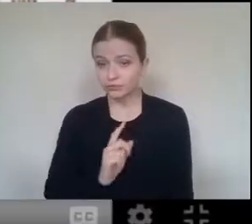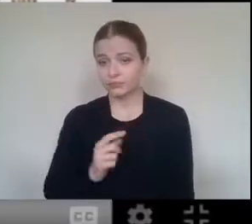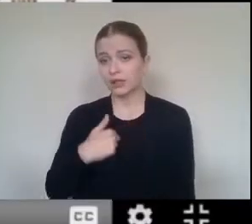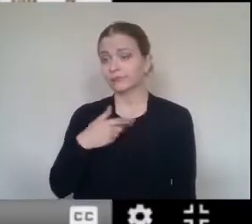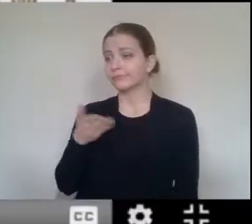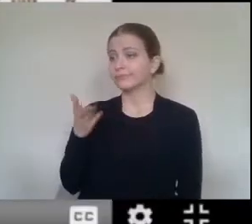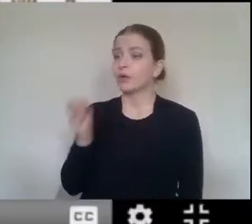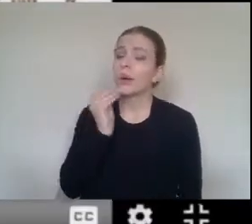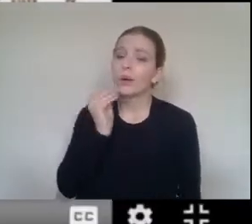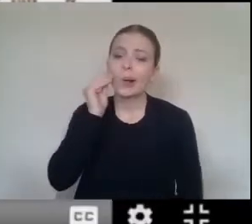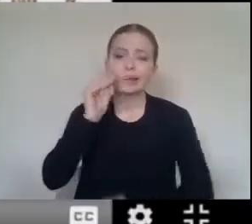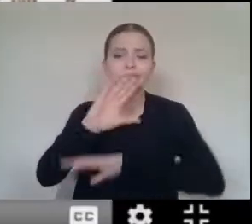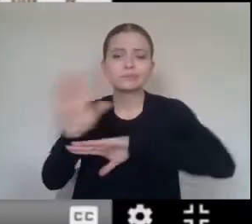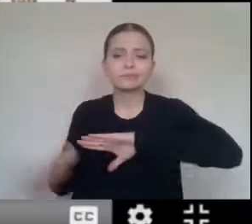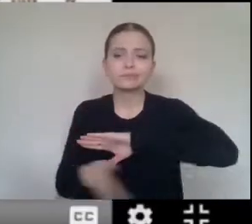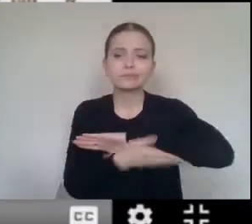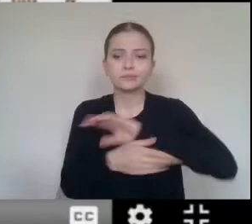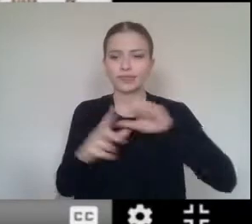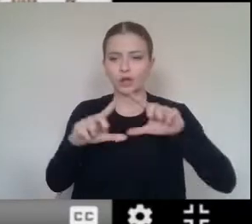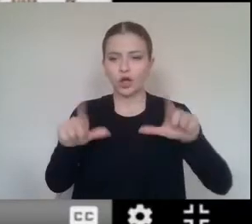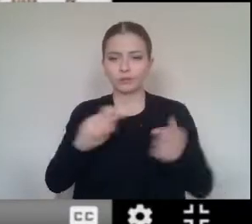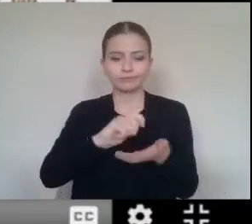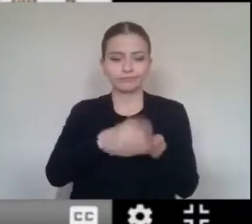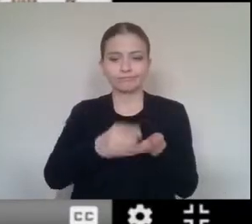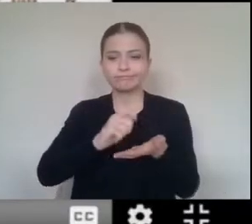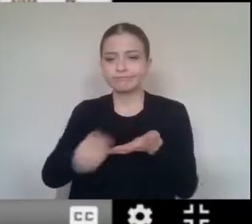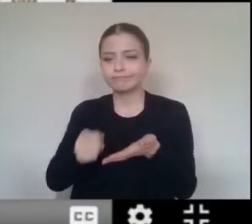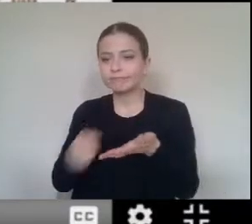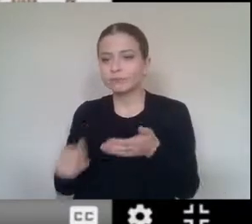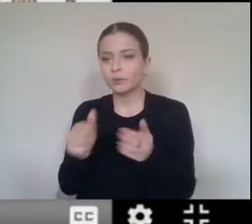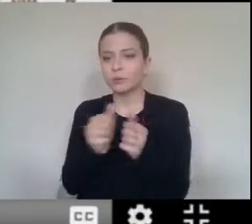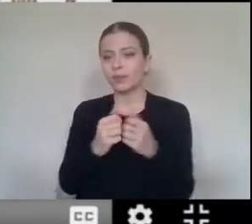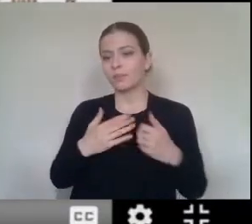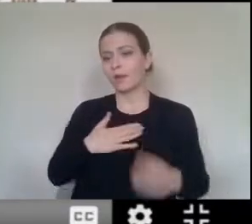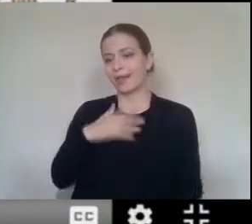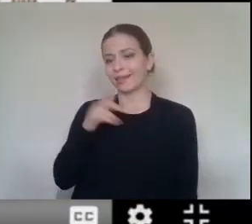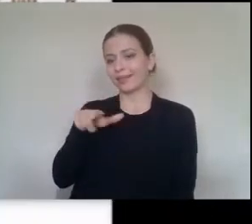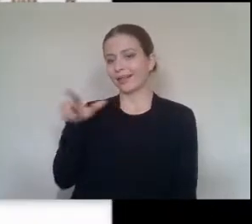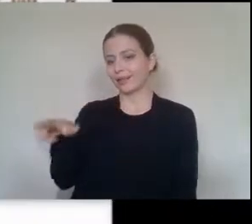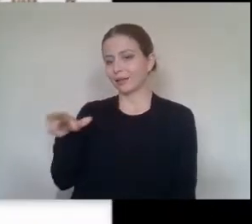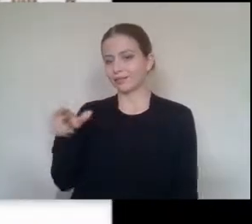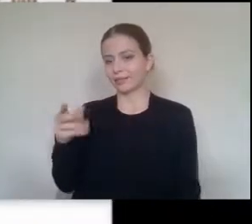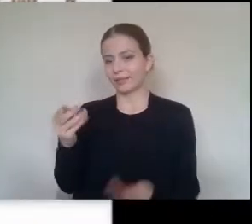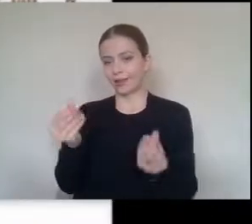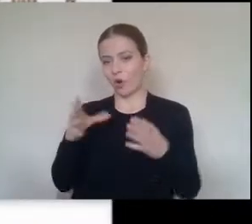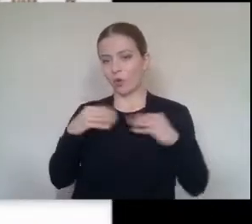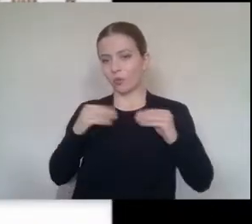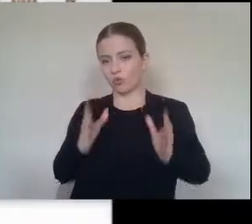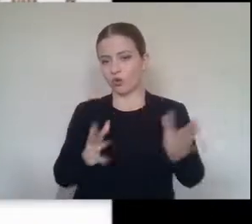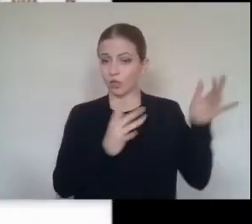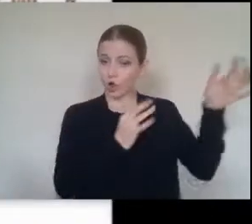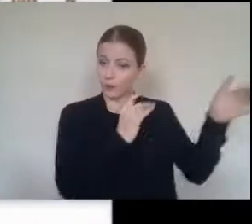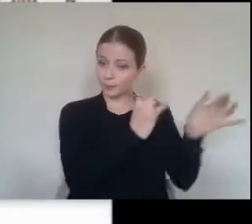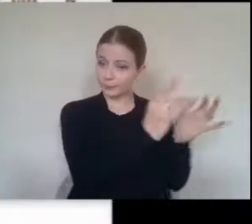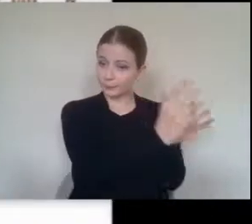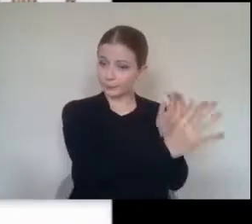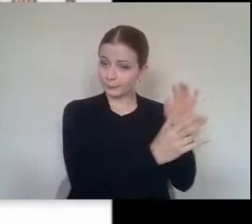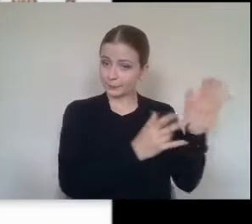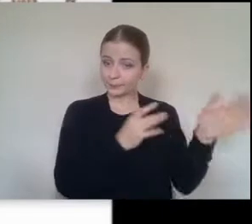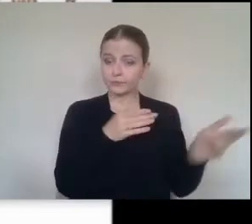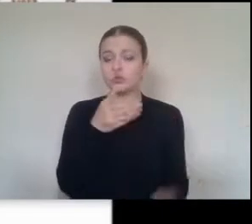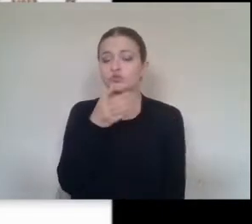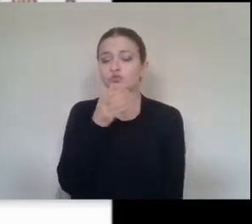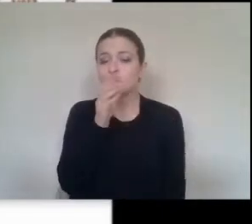all night playing cards with my landlady, the harp, taking sips of warm milk from